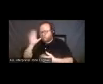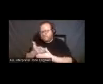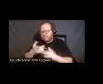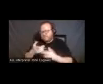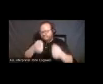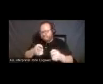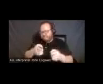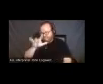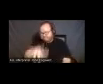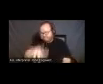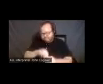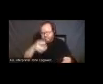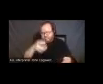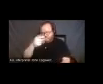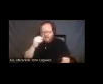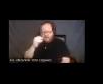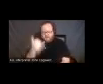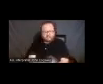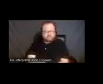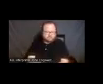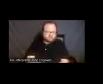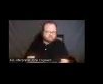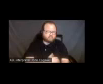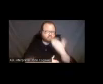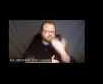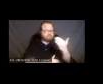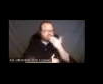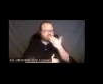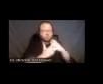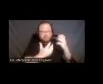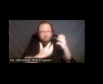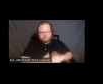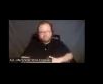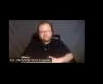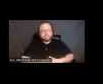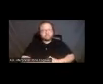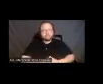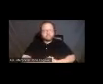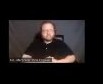now. Thank you so much.